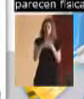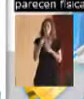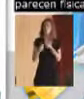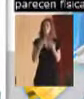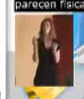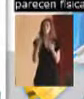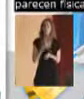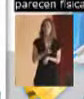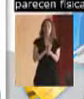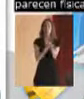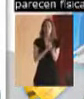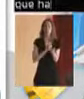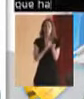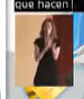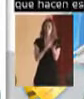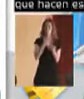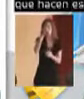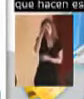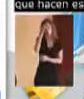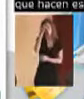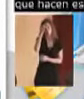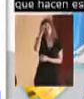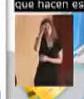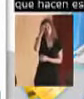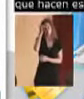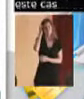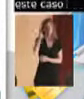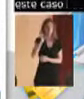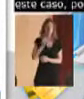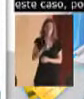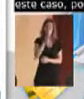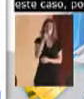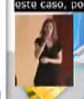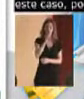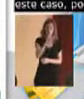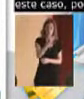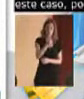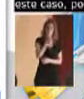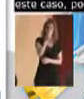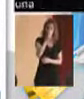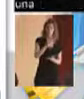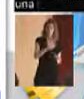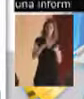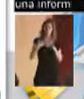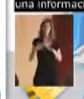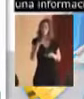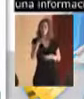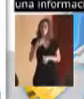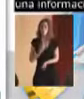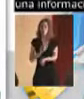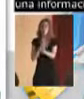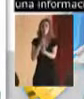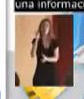similar, like Philips system, which transform the information, not very often three-dimensional information,